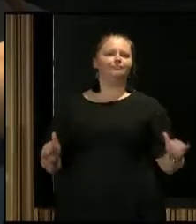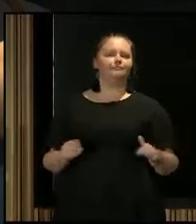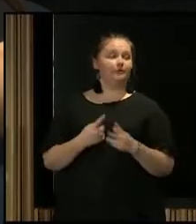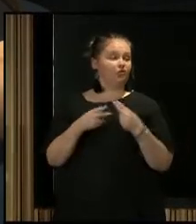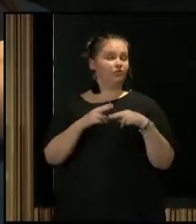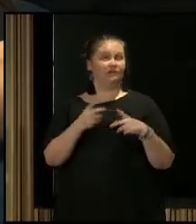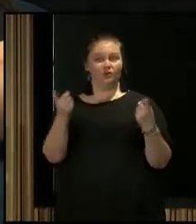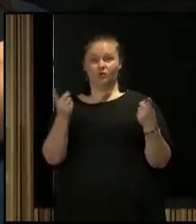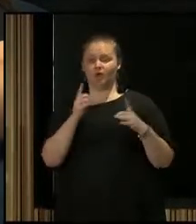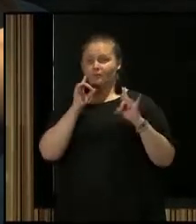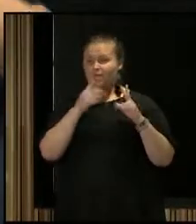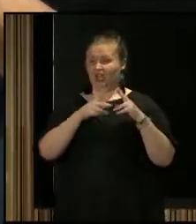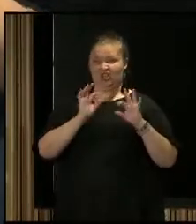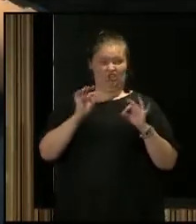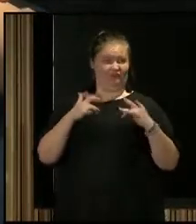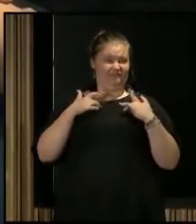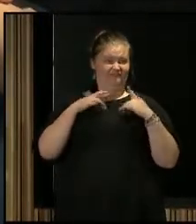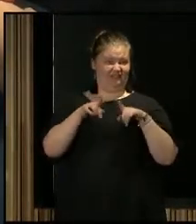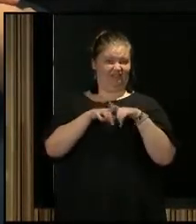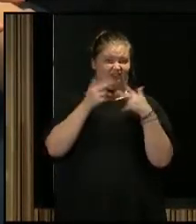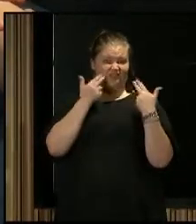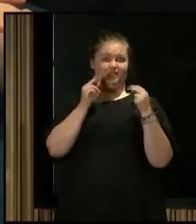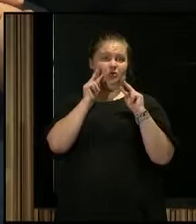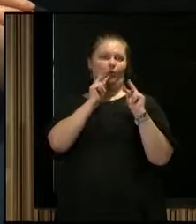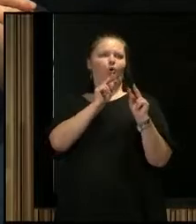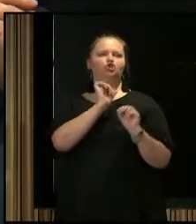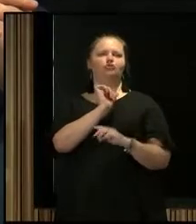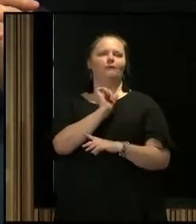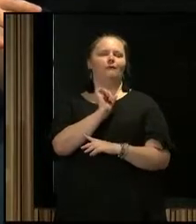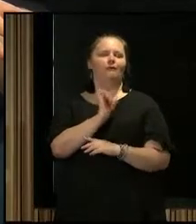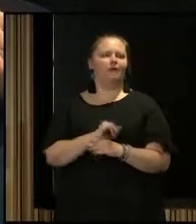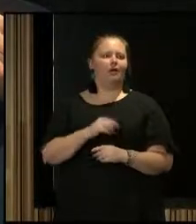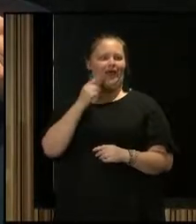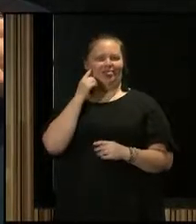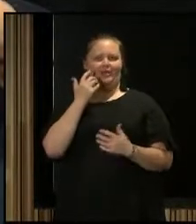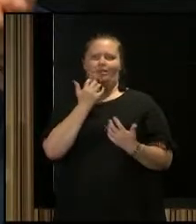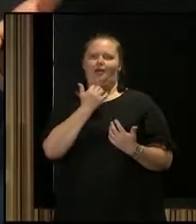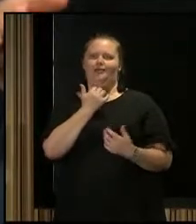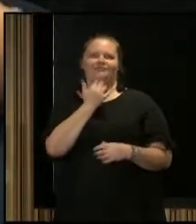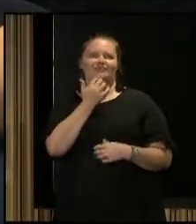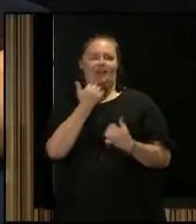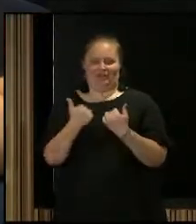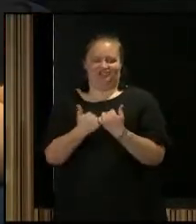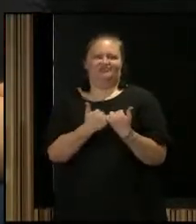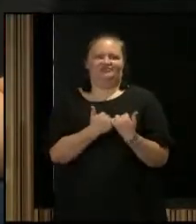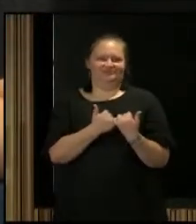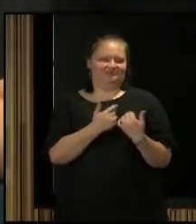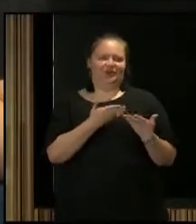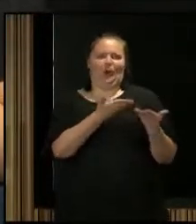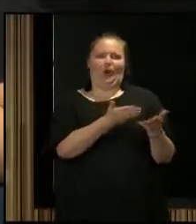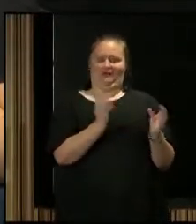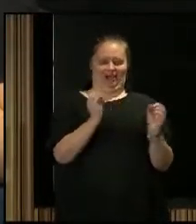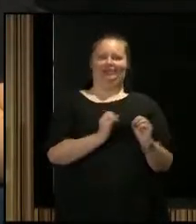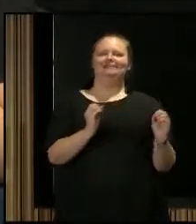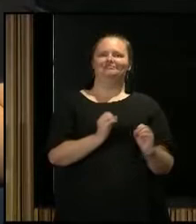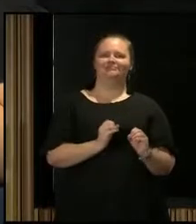come along and you don't feel like singing, just watch her and consider how much assistance I'm giving her, which is not. And then Paris